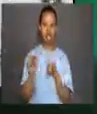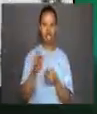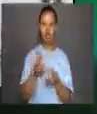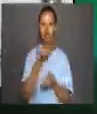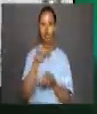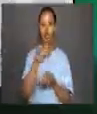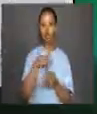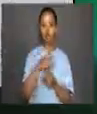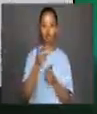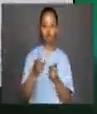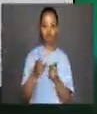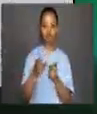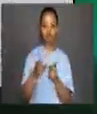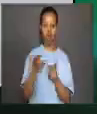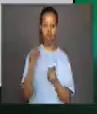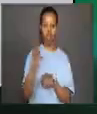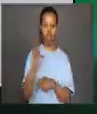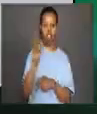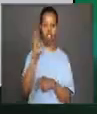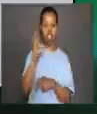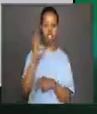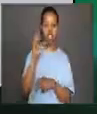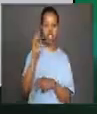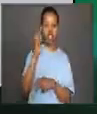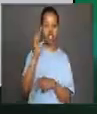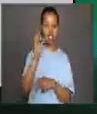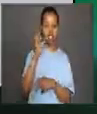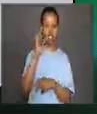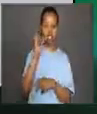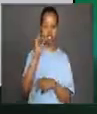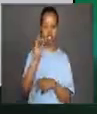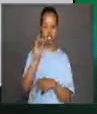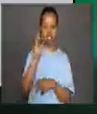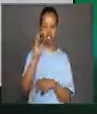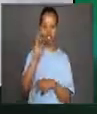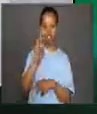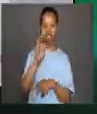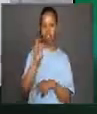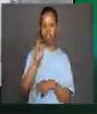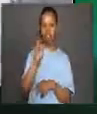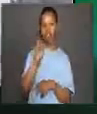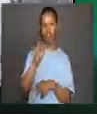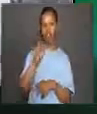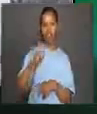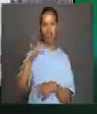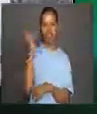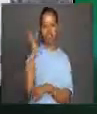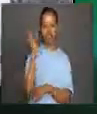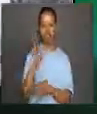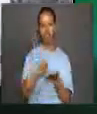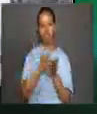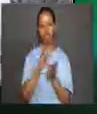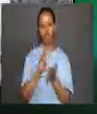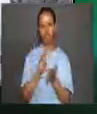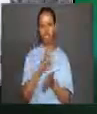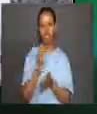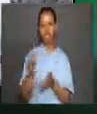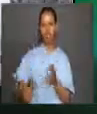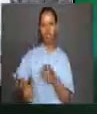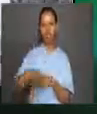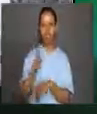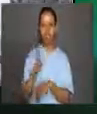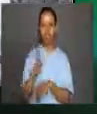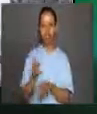or deciduous forest biomes. Not many plants can survive